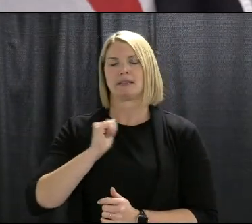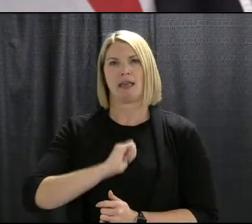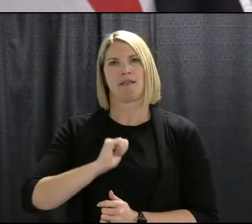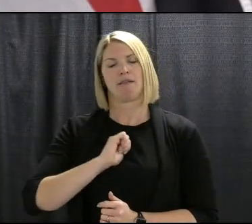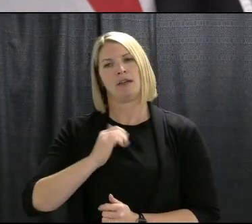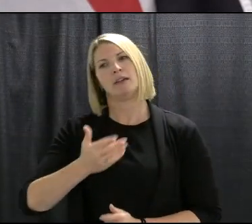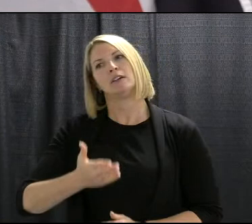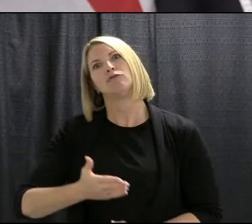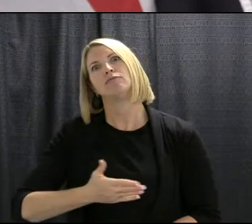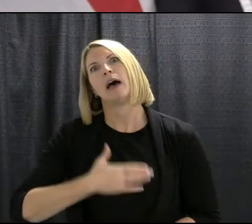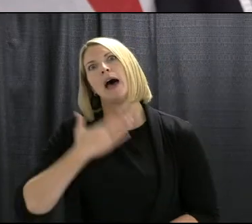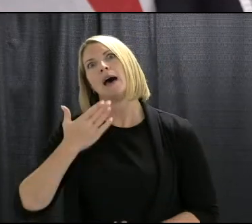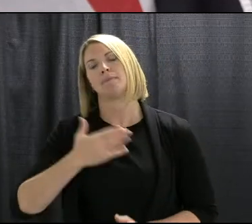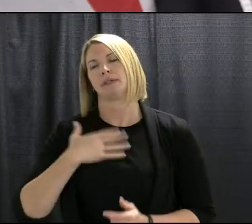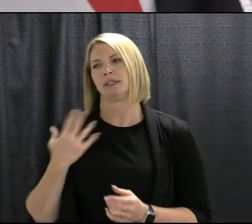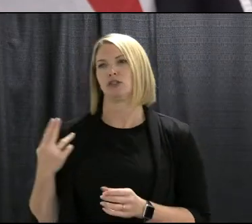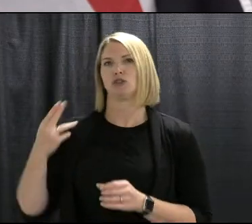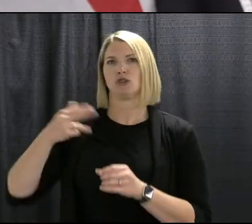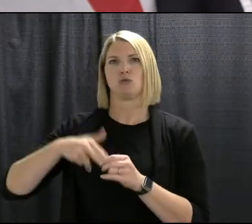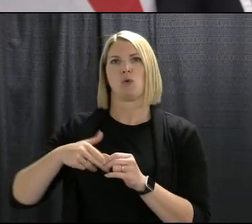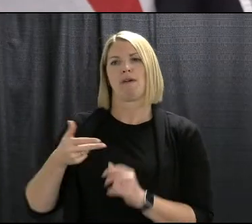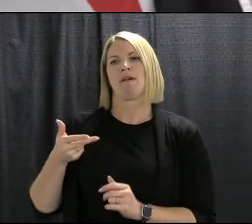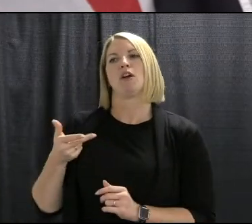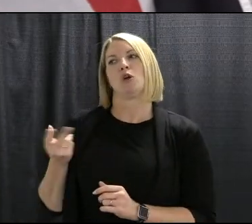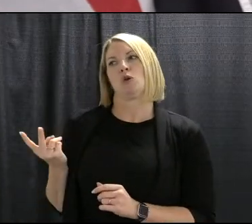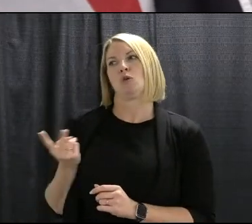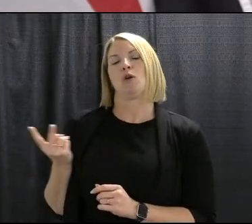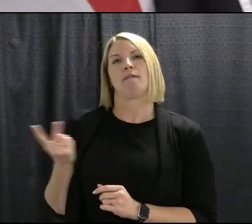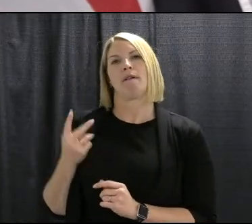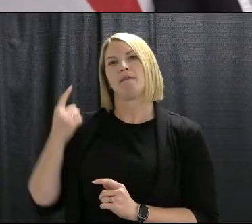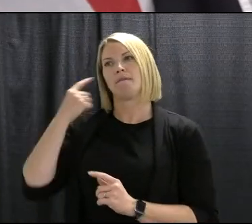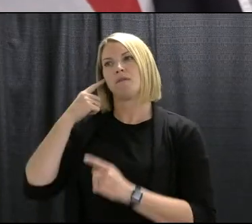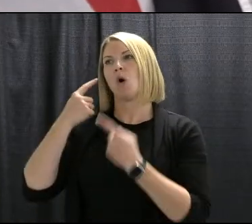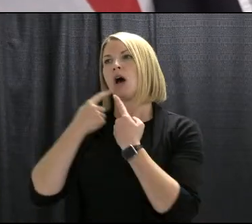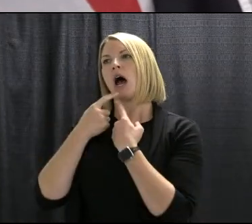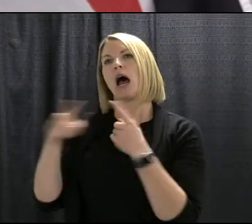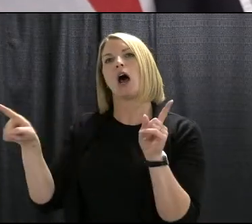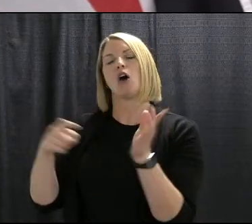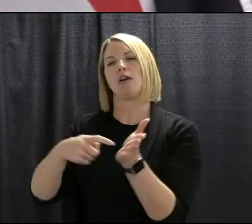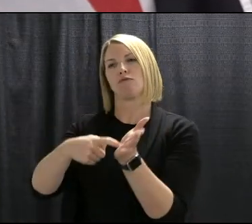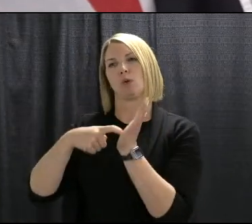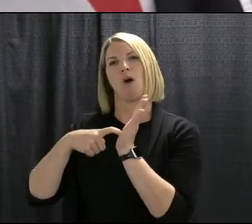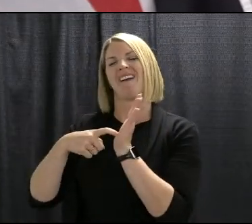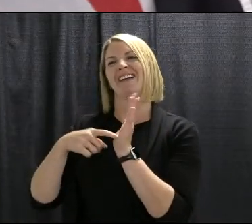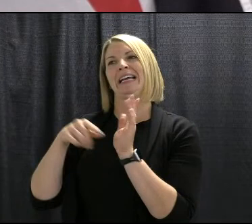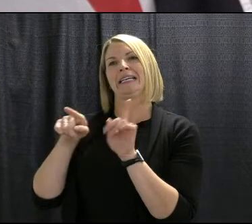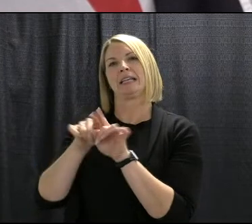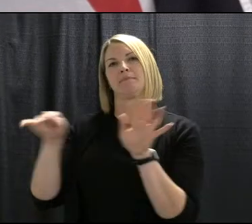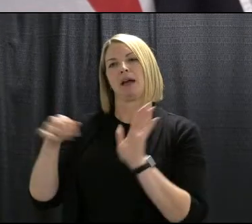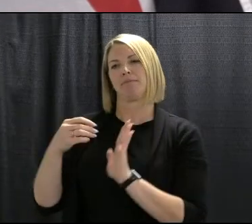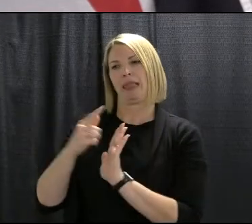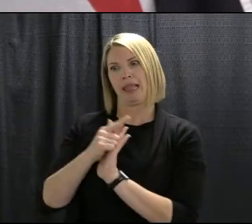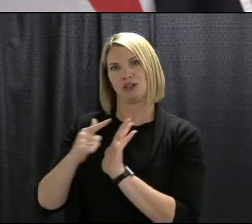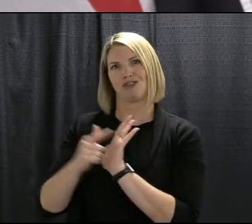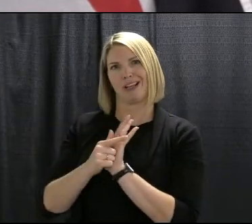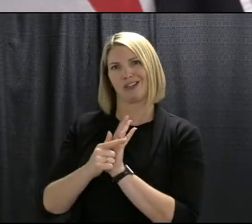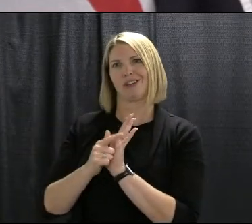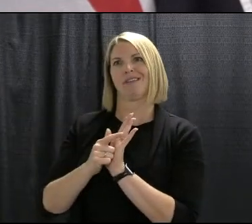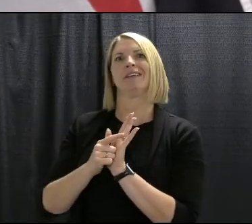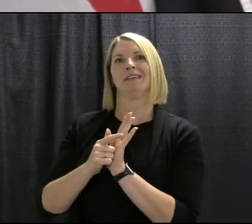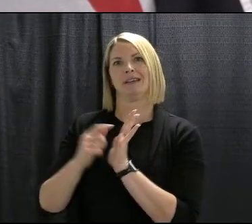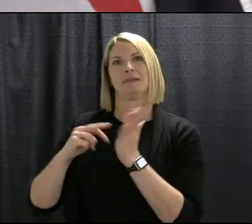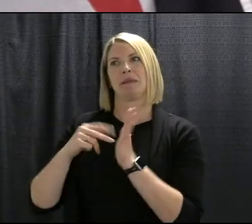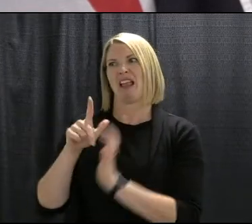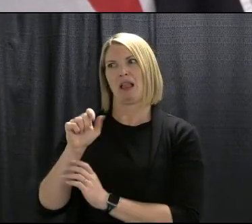government advances and legislates the requirement of pay equity. This pay equity